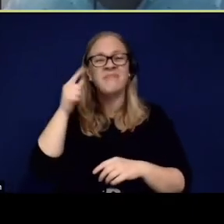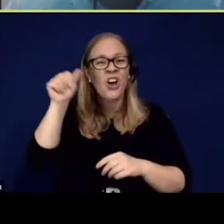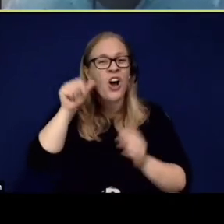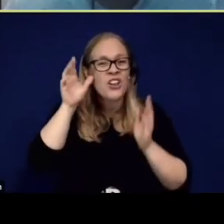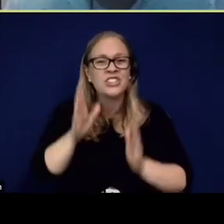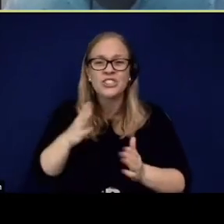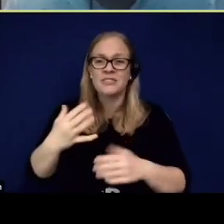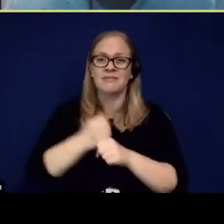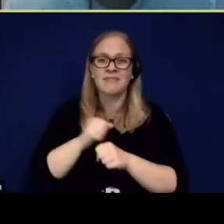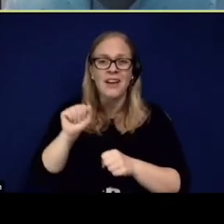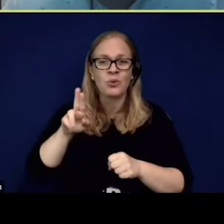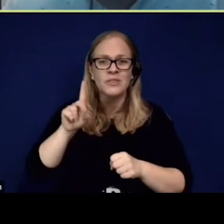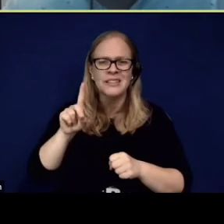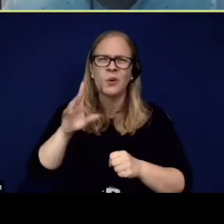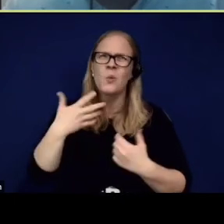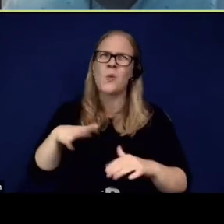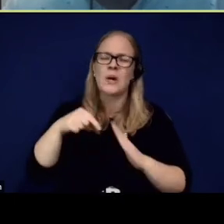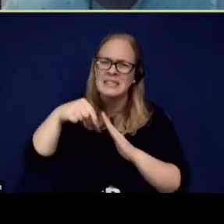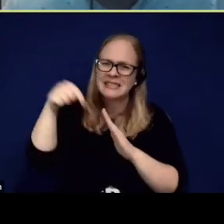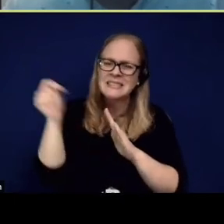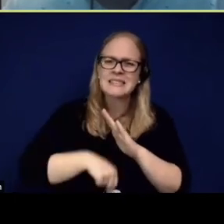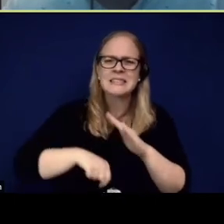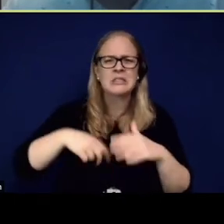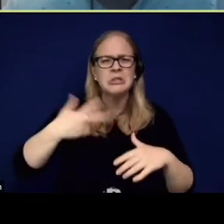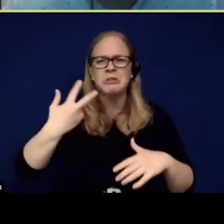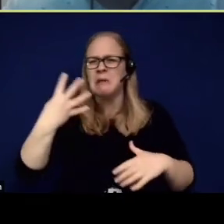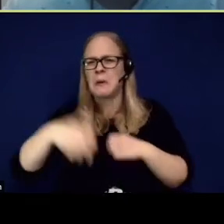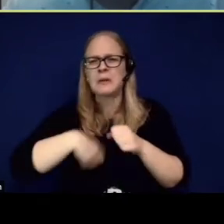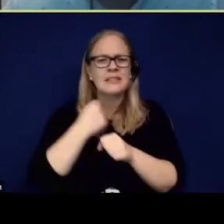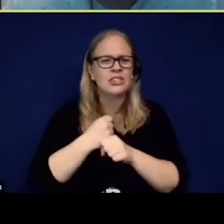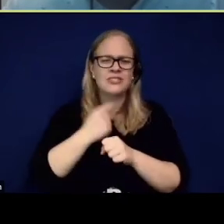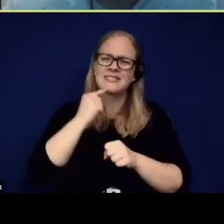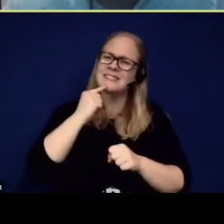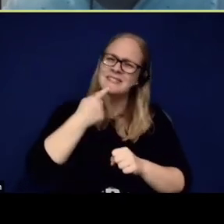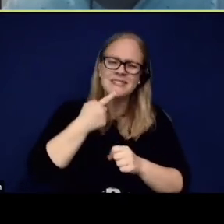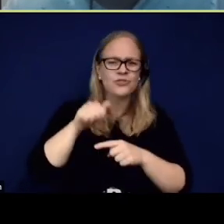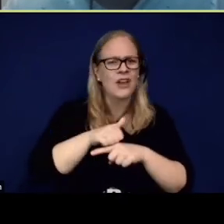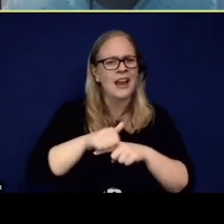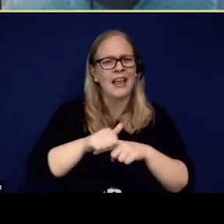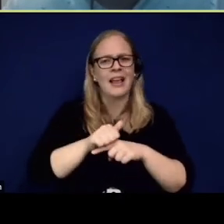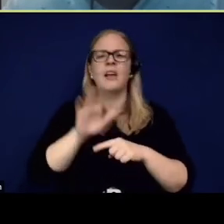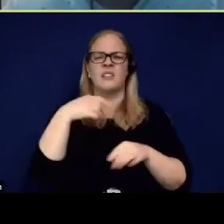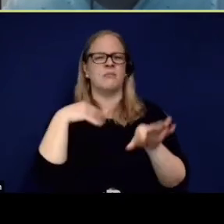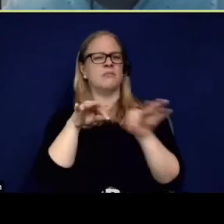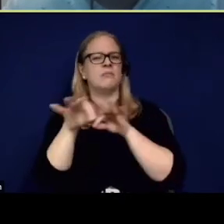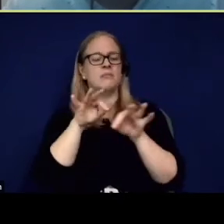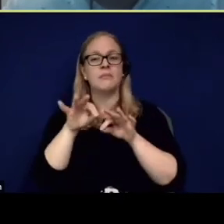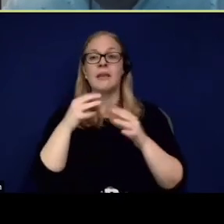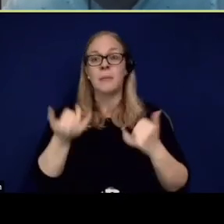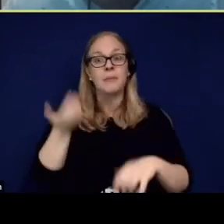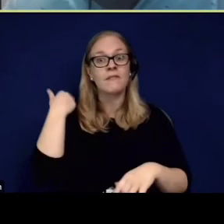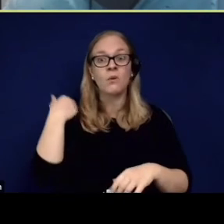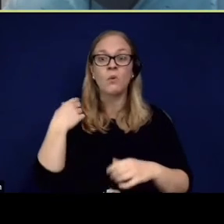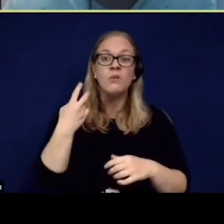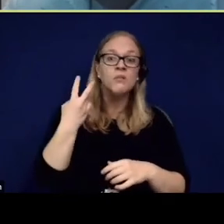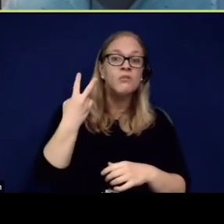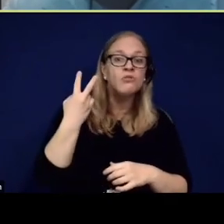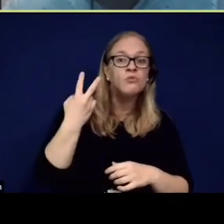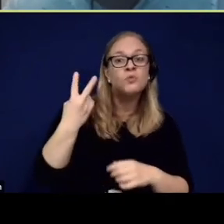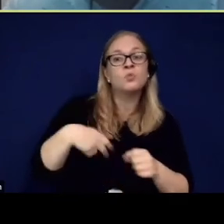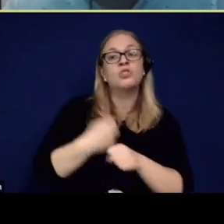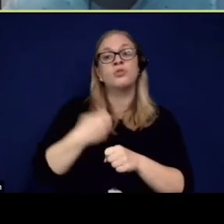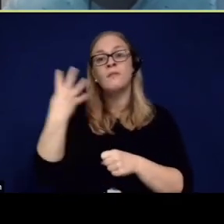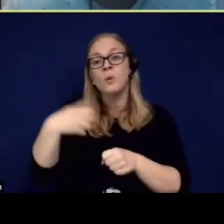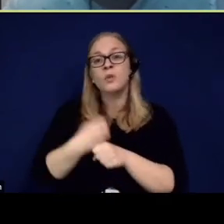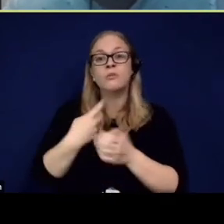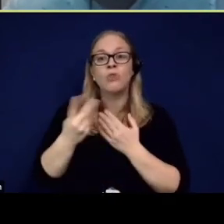I want you to just know what is required to be an audiologist nowadays. It's 3 or 4 year programs. Not only to the